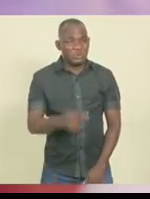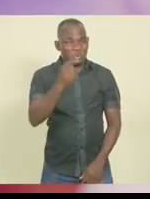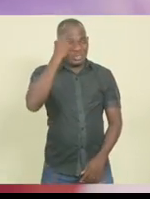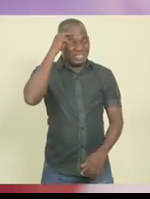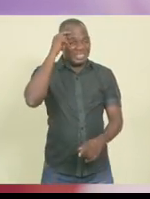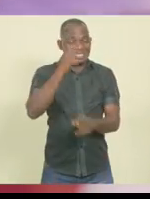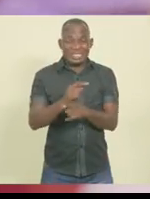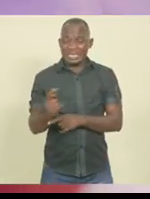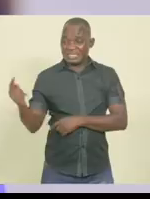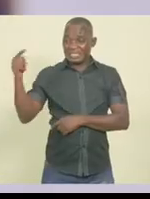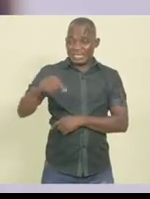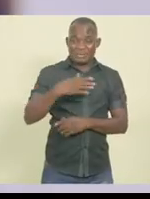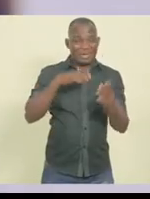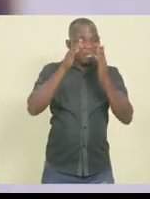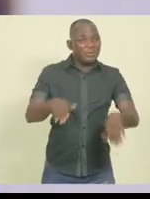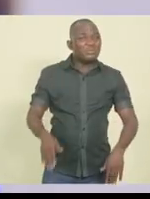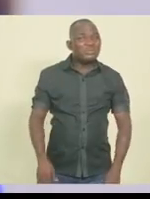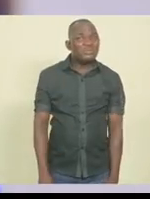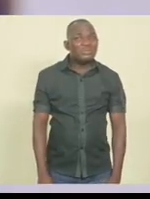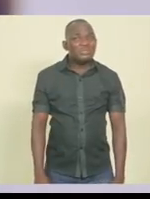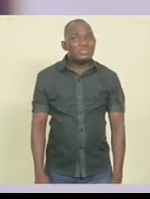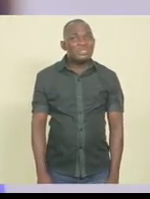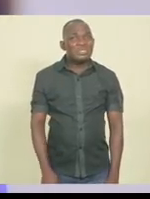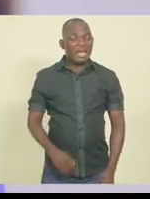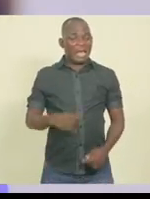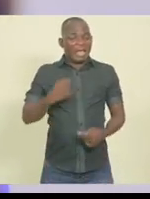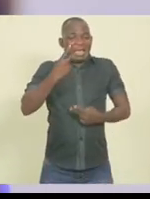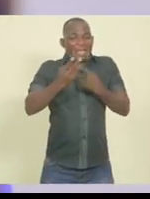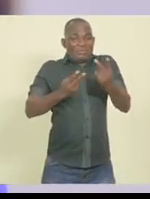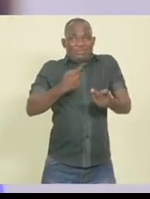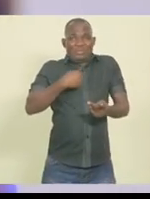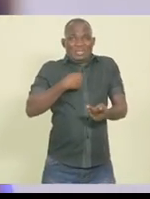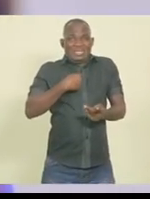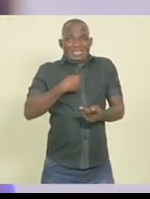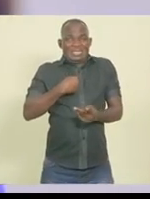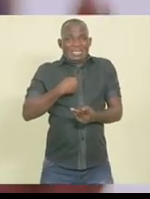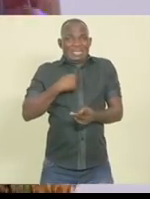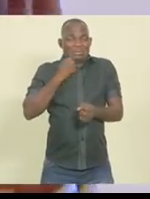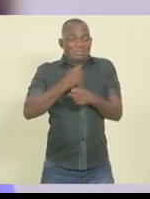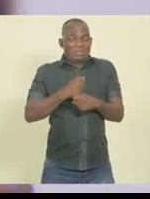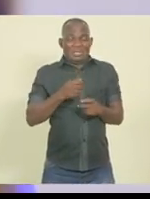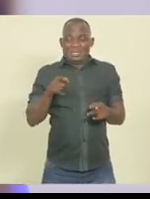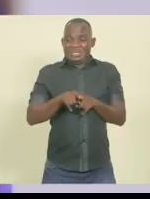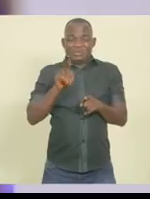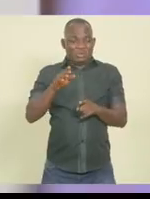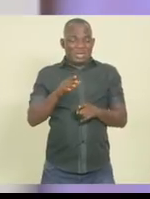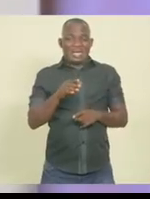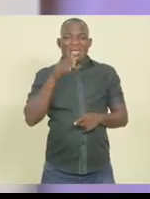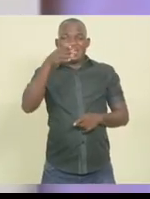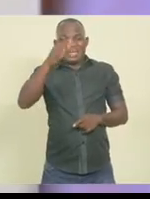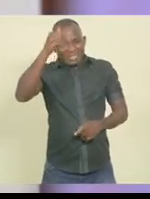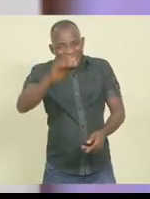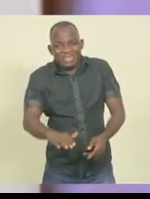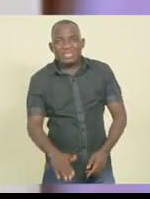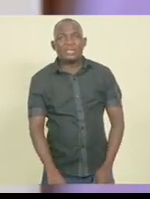just waltz into our car, pay me a visit, and lay claim to your grandchild?